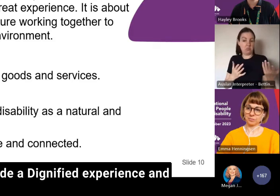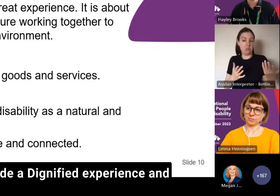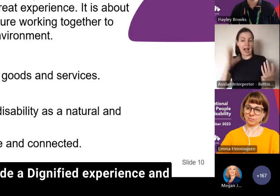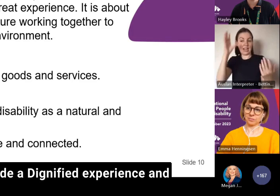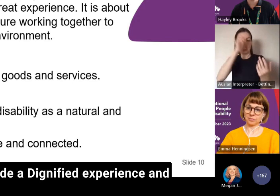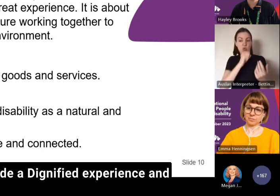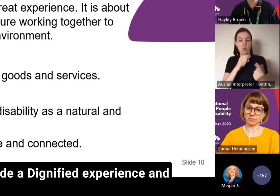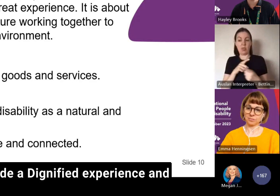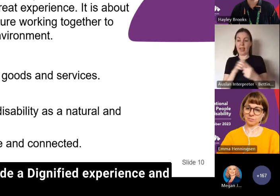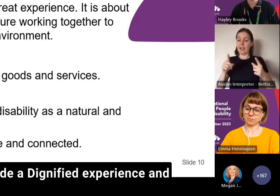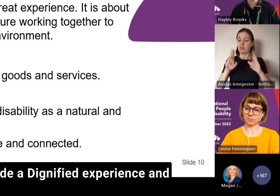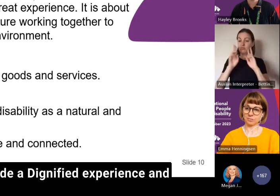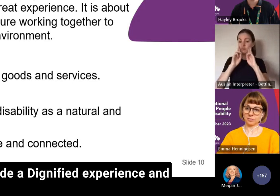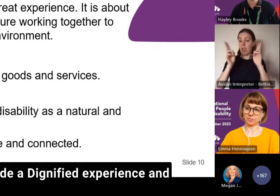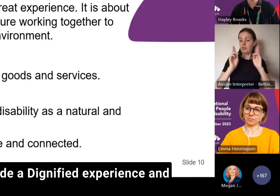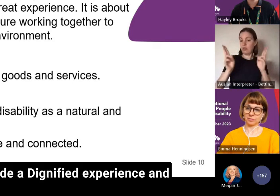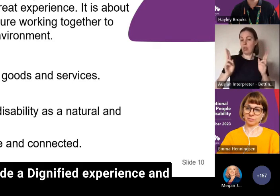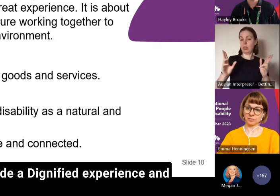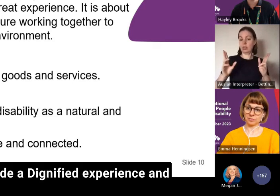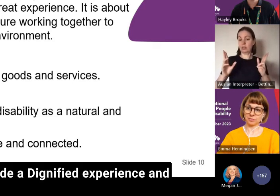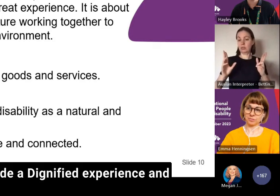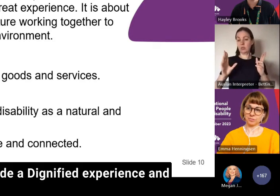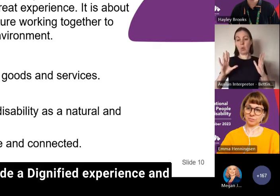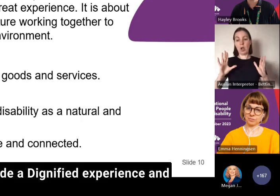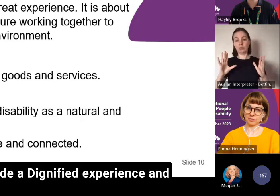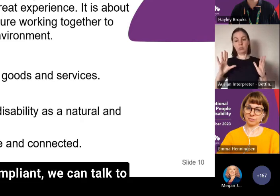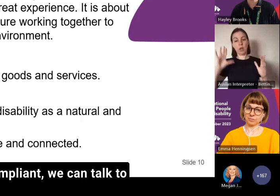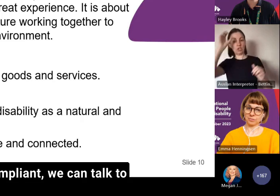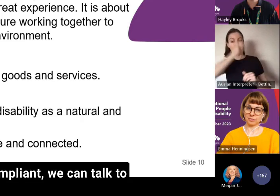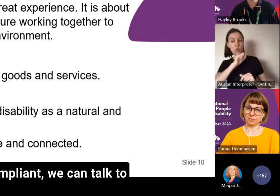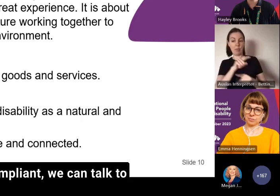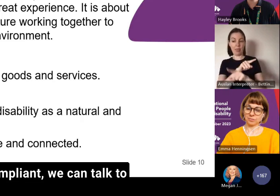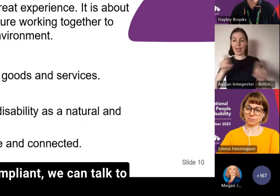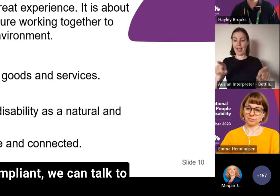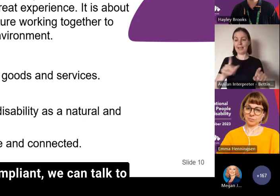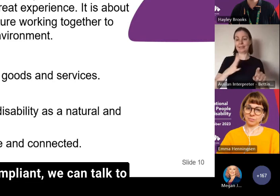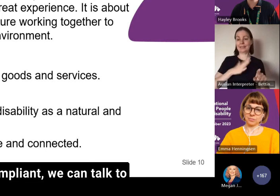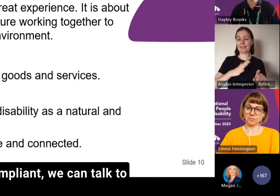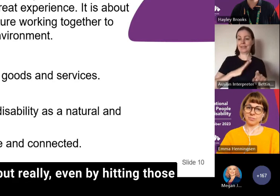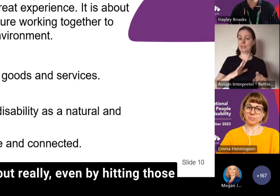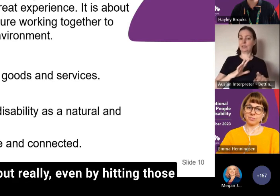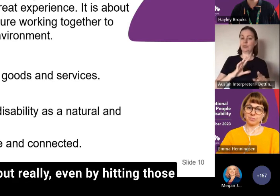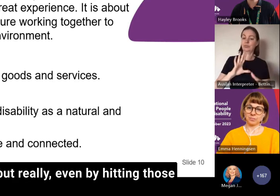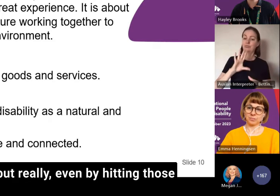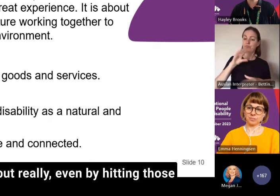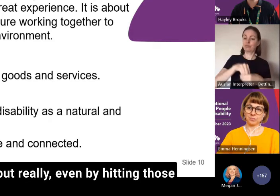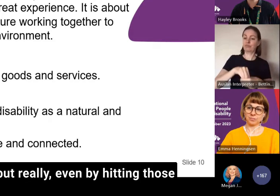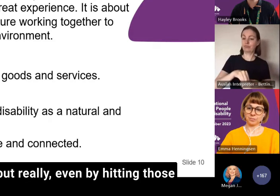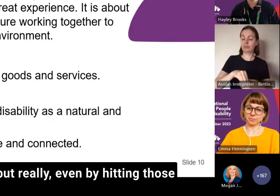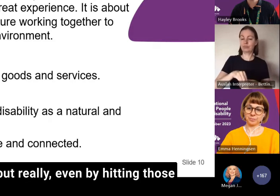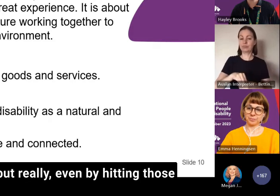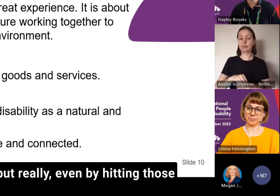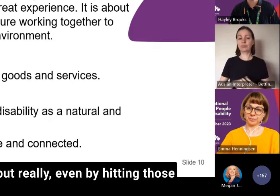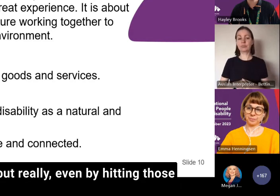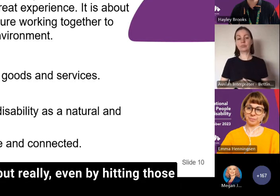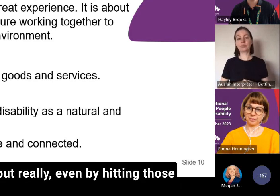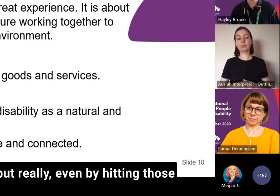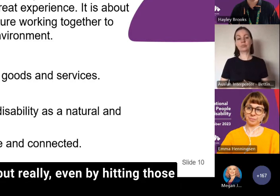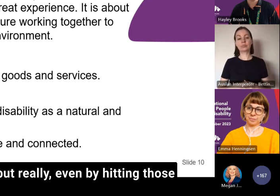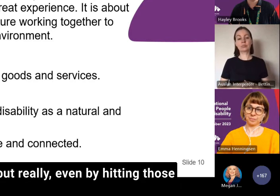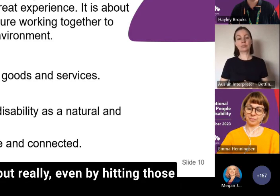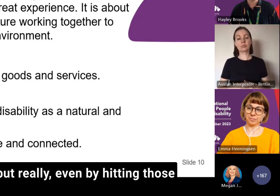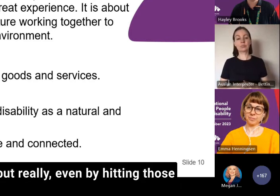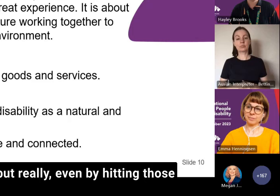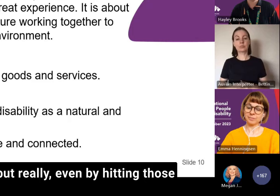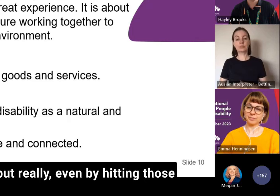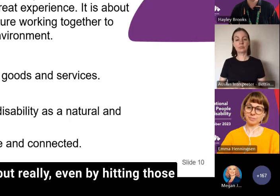That means we provide a dignified experience, and we can be compliant, we can talk to minimum standards, but